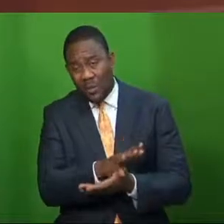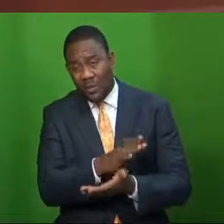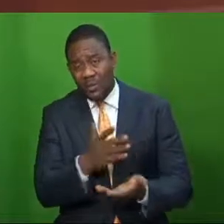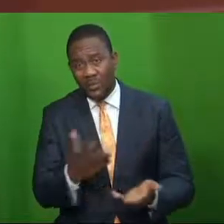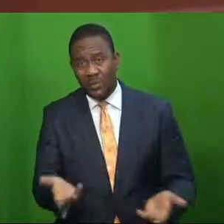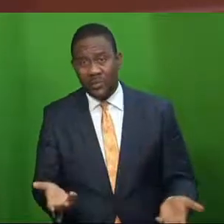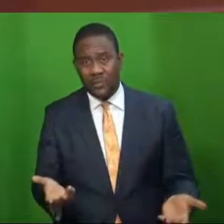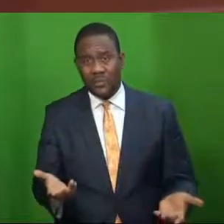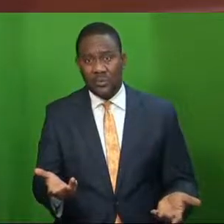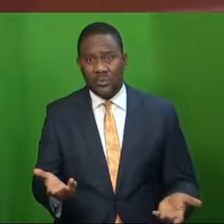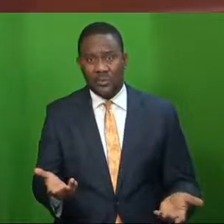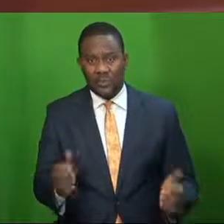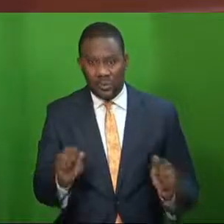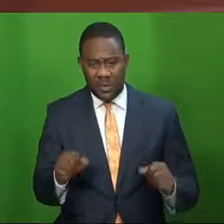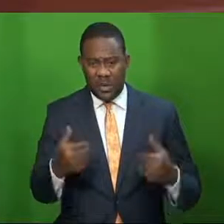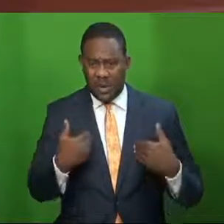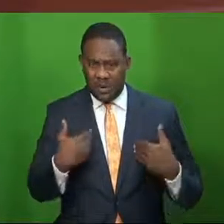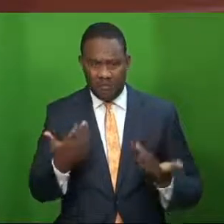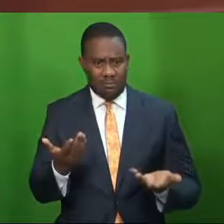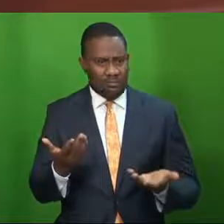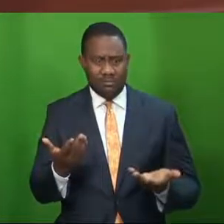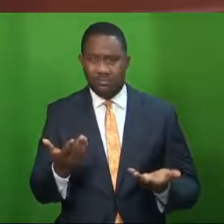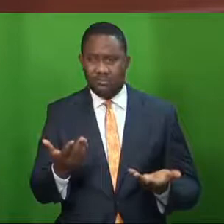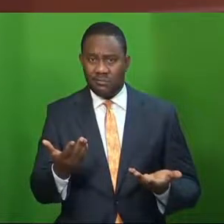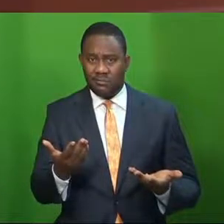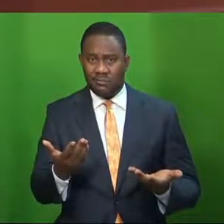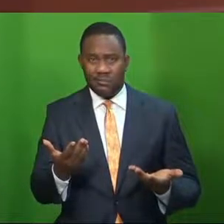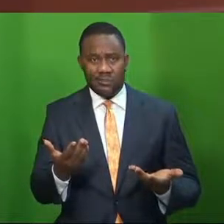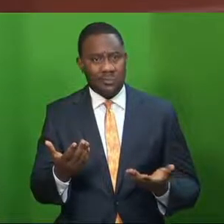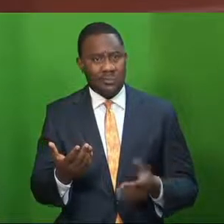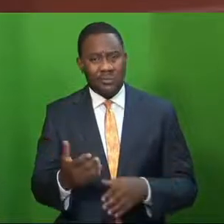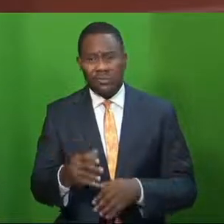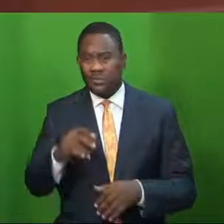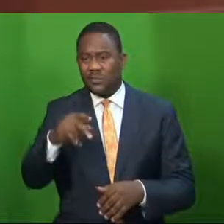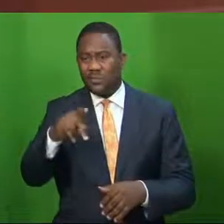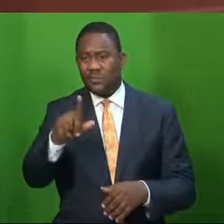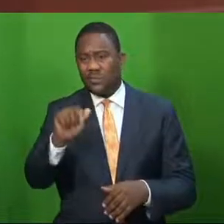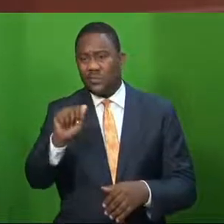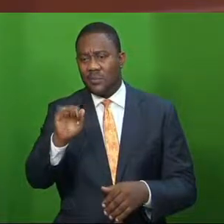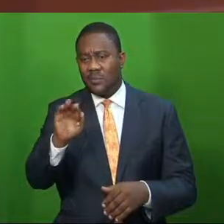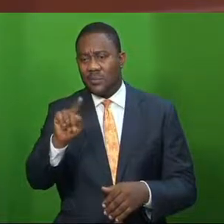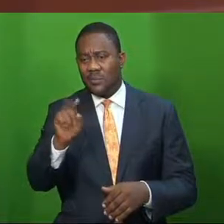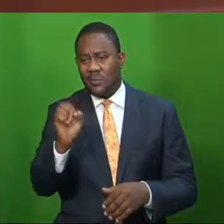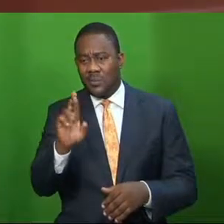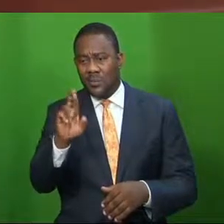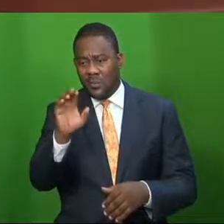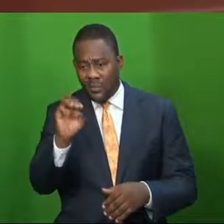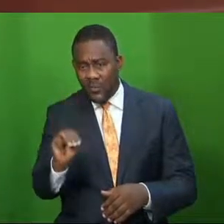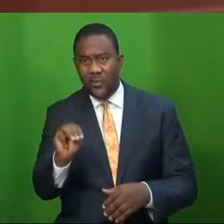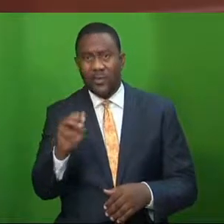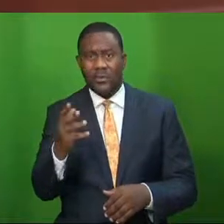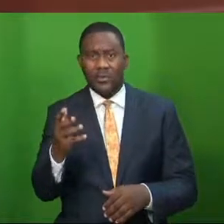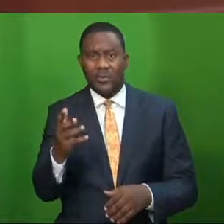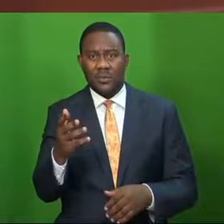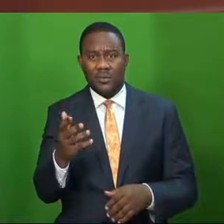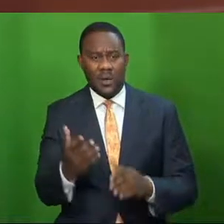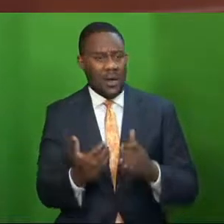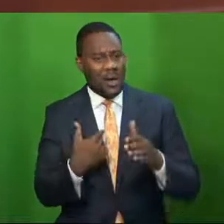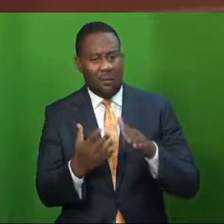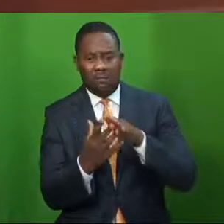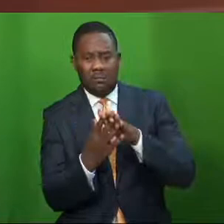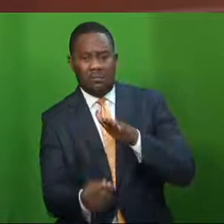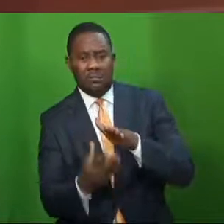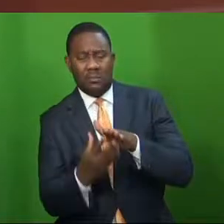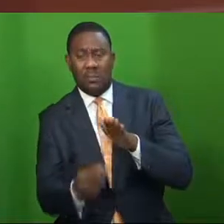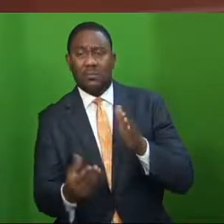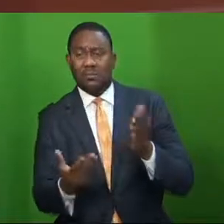a platform where all this information will be made available such that I can upload Because of late, what you